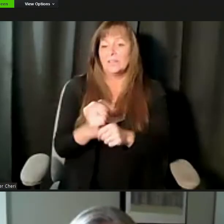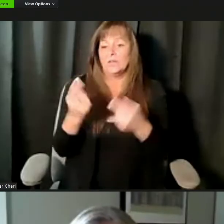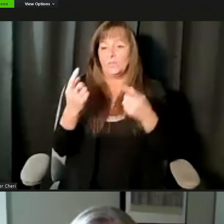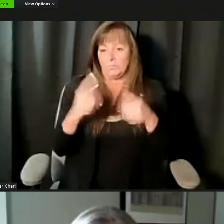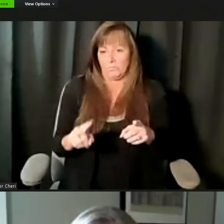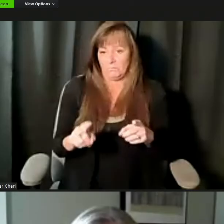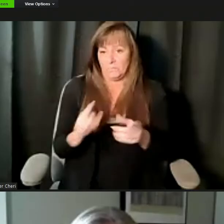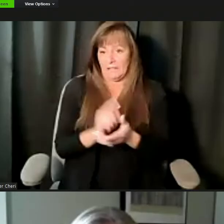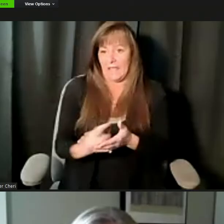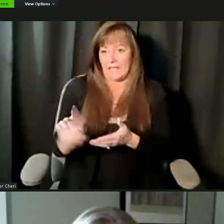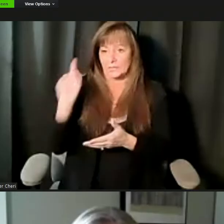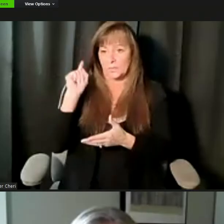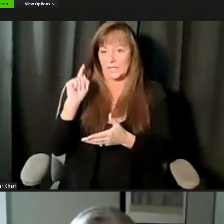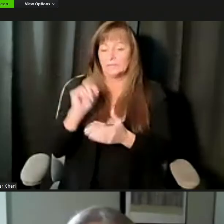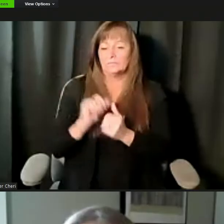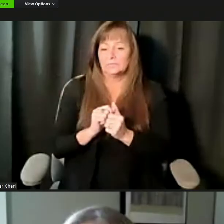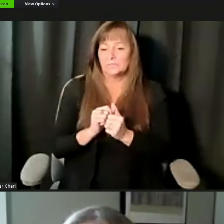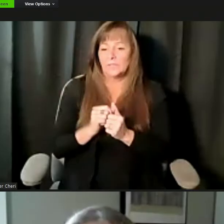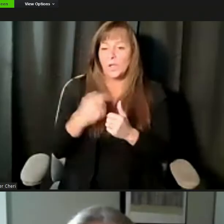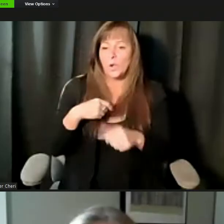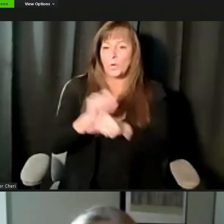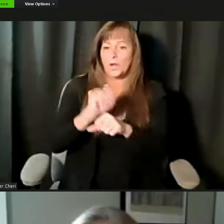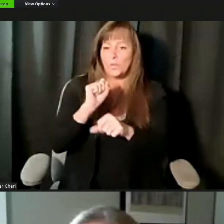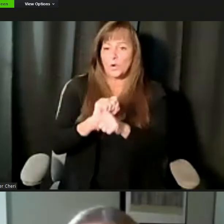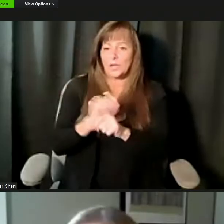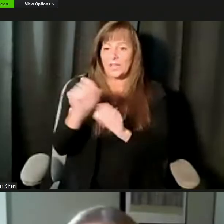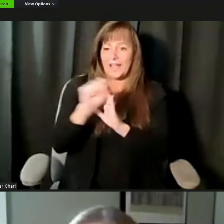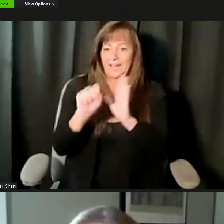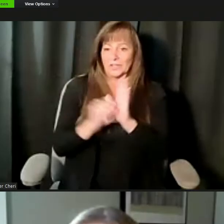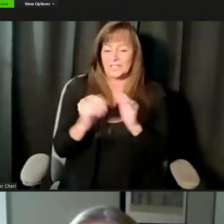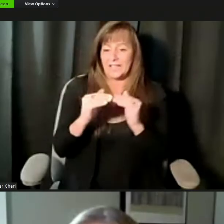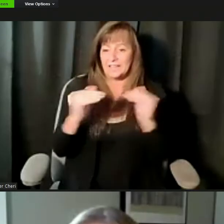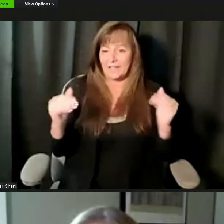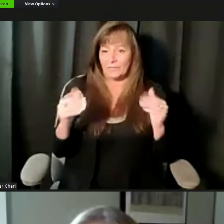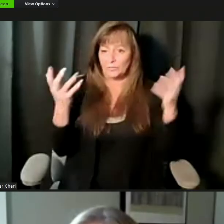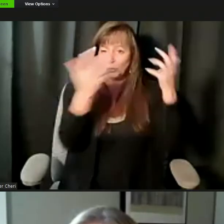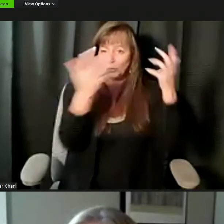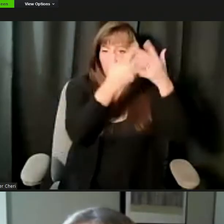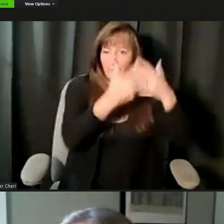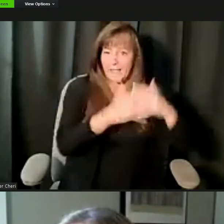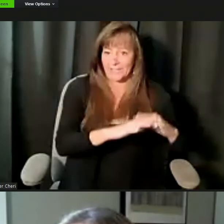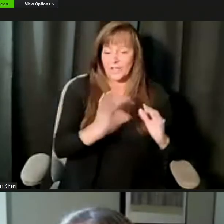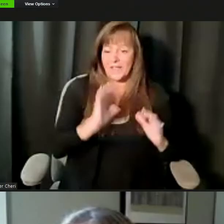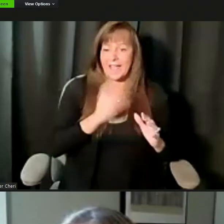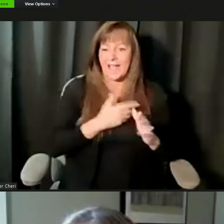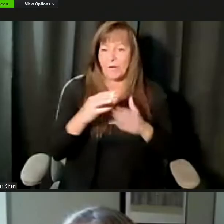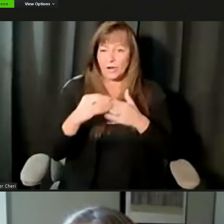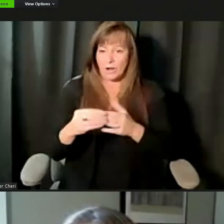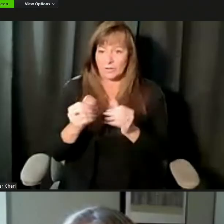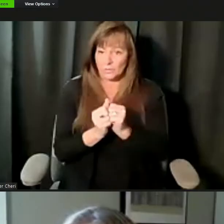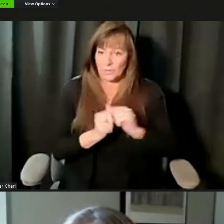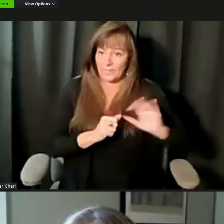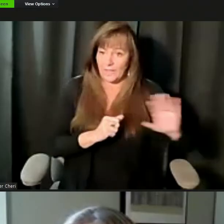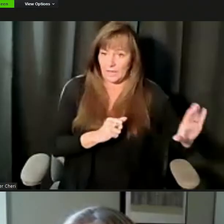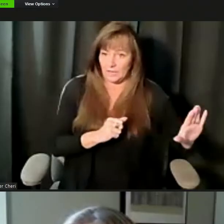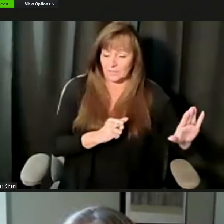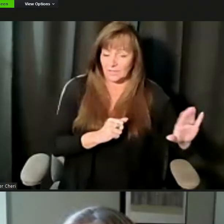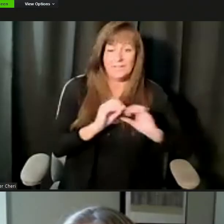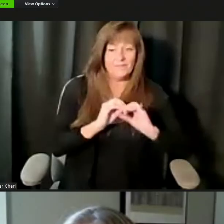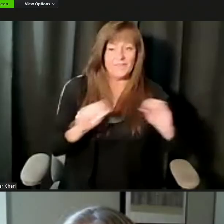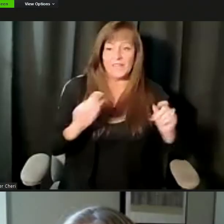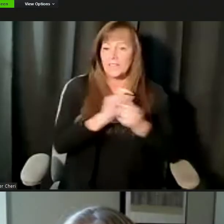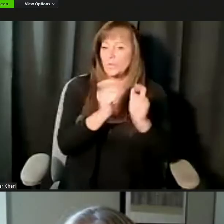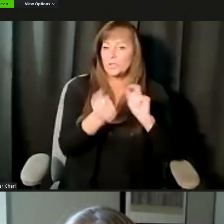at the state level on harmonizing our guidance with their guidance. And so nothing will change in 1A, right?